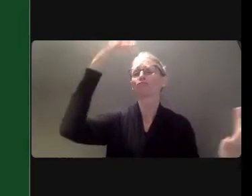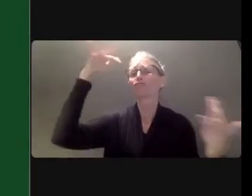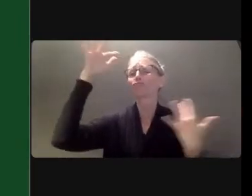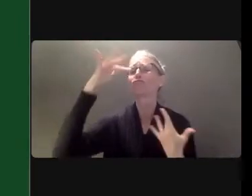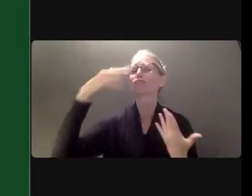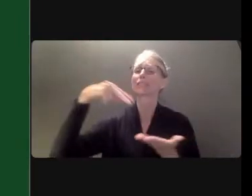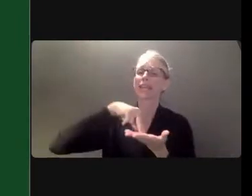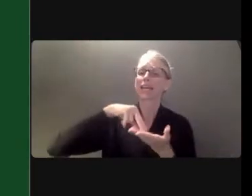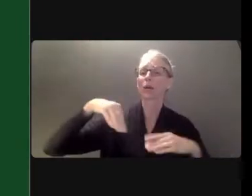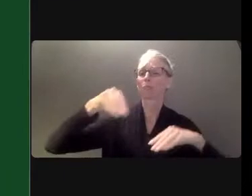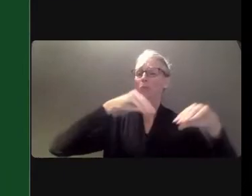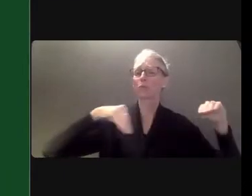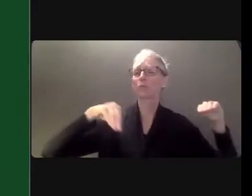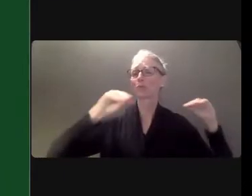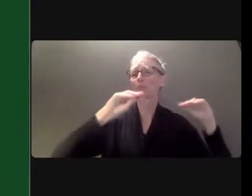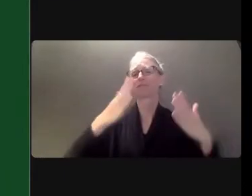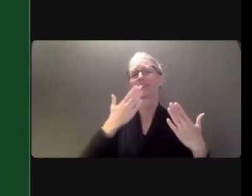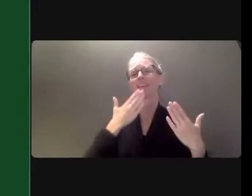Thanks.